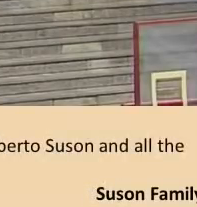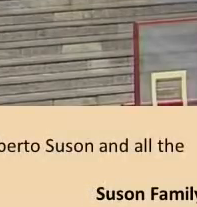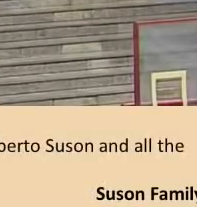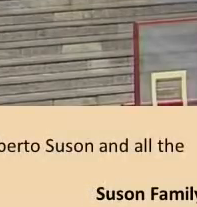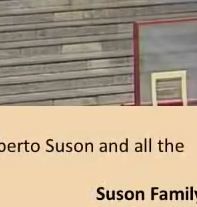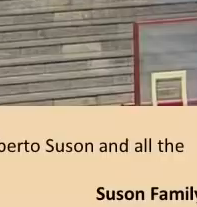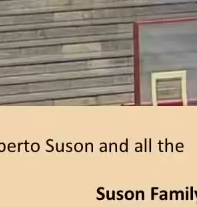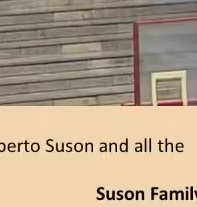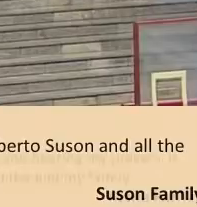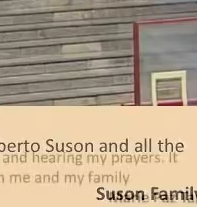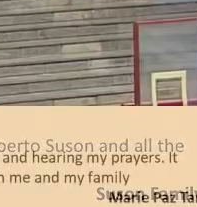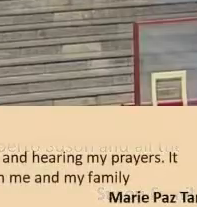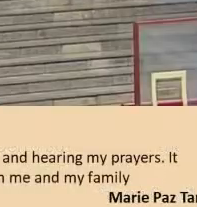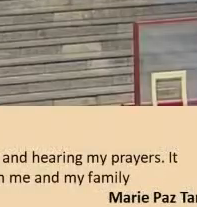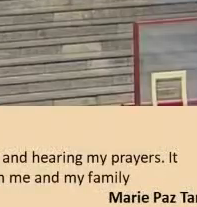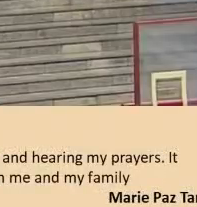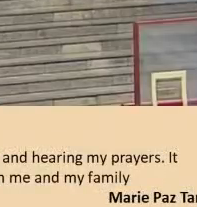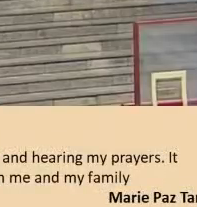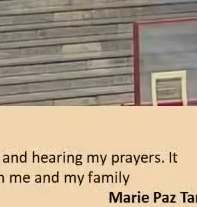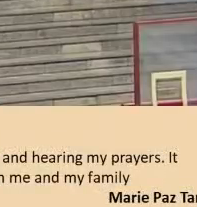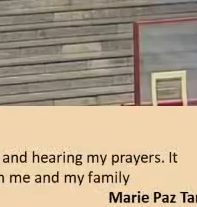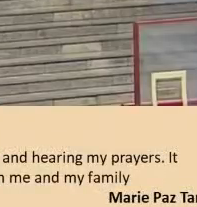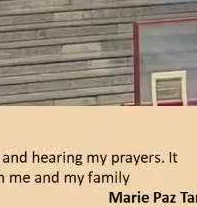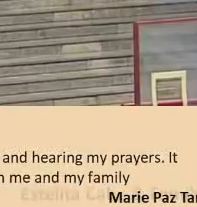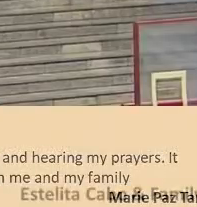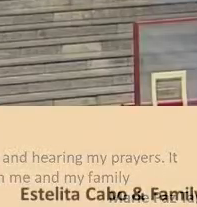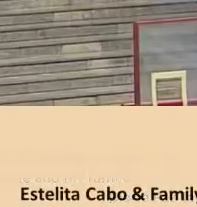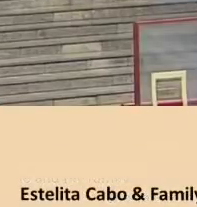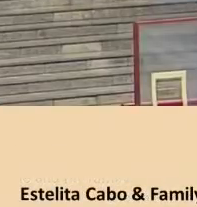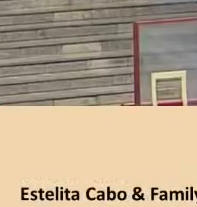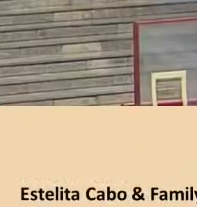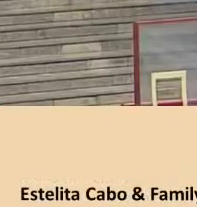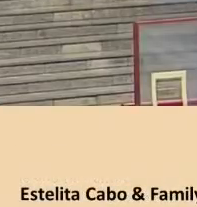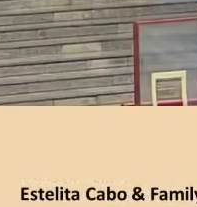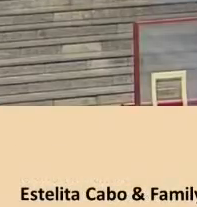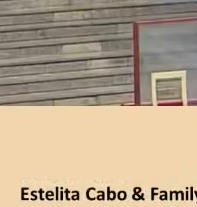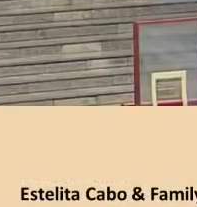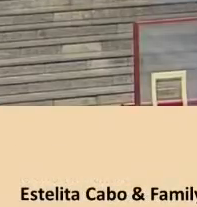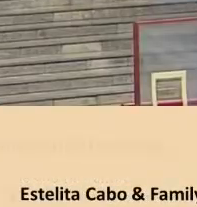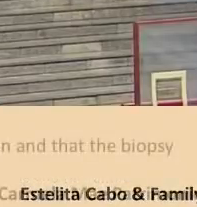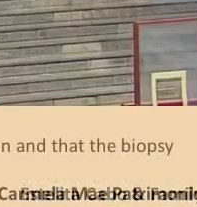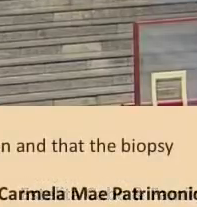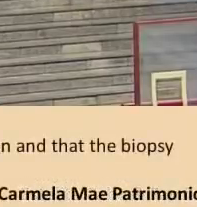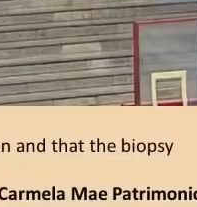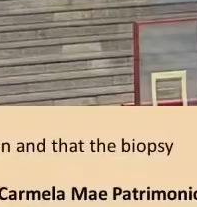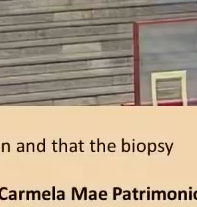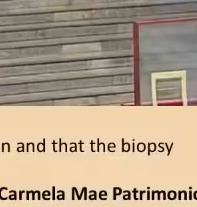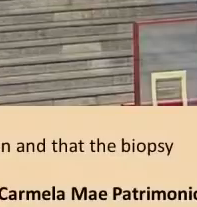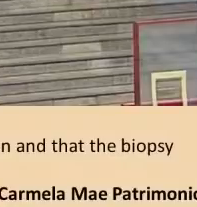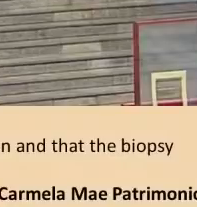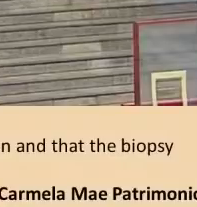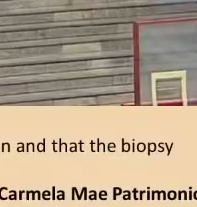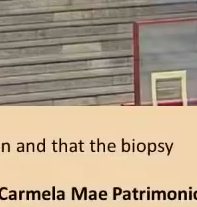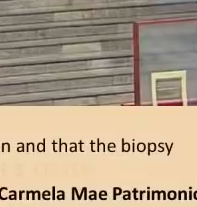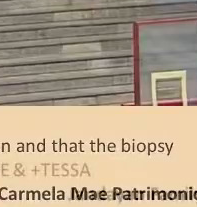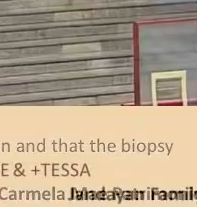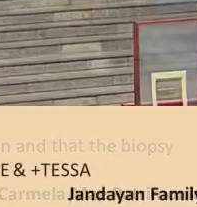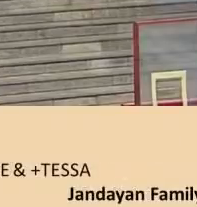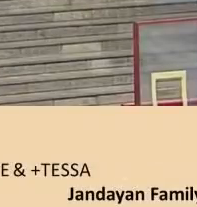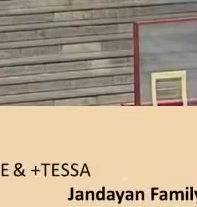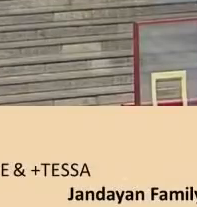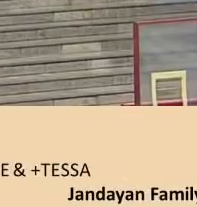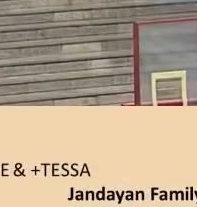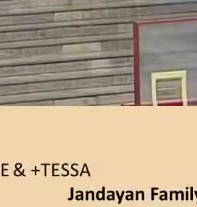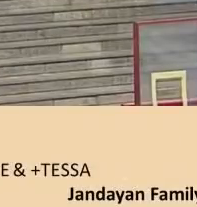times to work for the good of all and to help those in need. May our concern and compassion for each other see us through